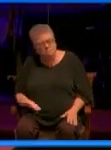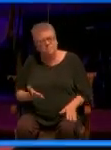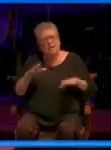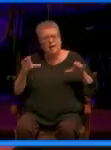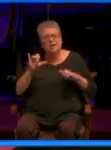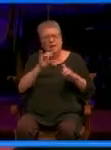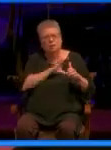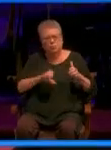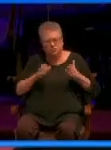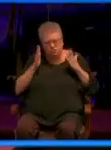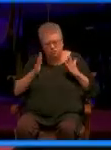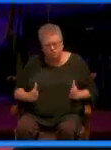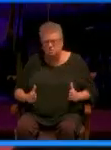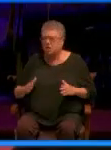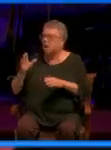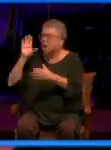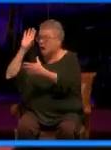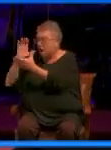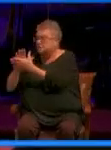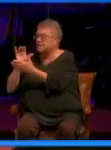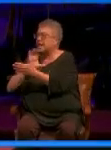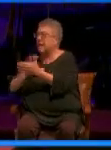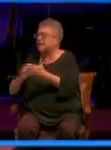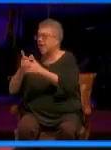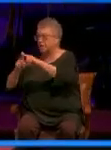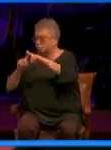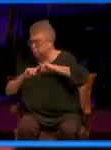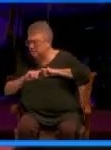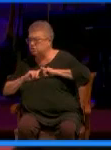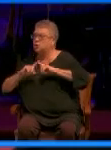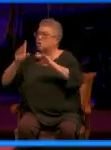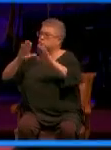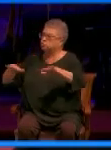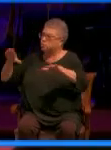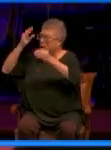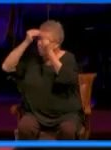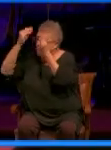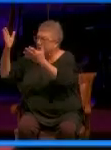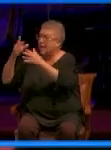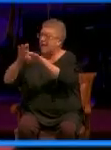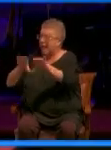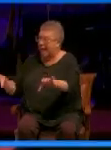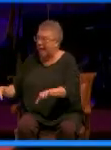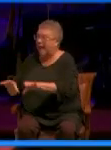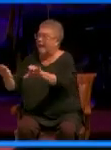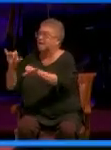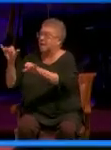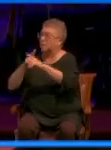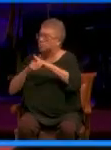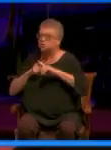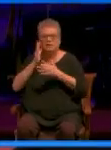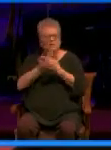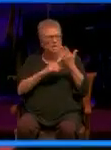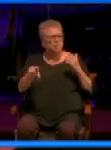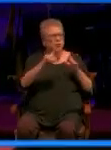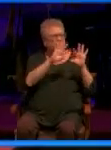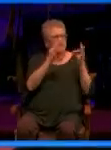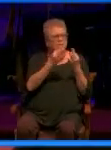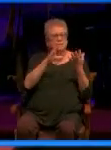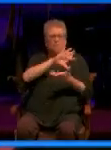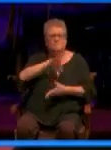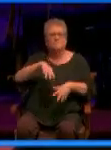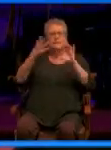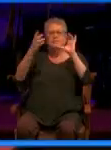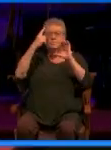Husbands, act like Christian husbands. Children, obey and act like Christian families. Some of you, your families are in a mess because you're